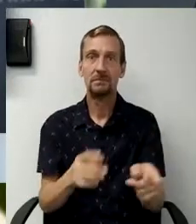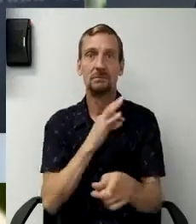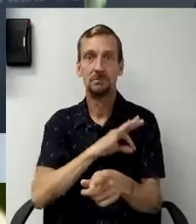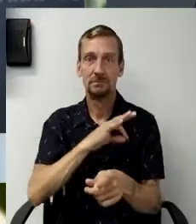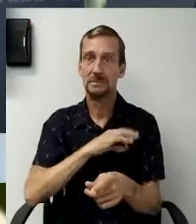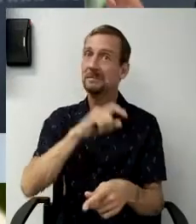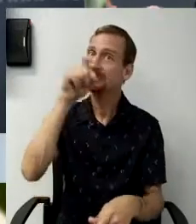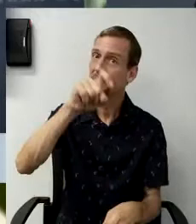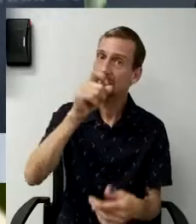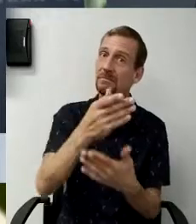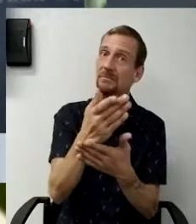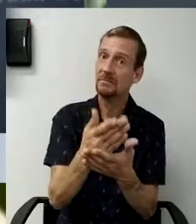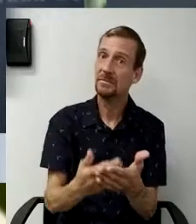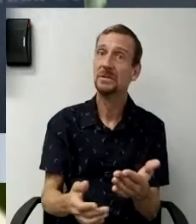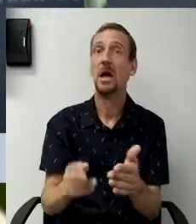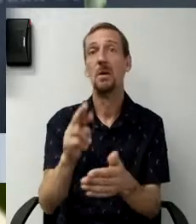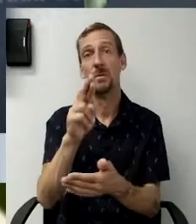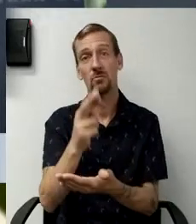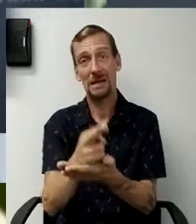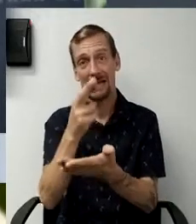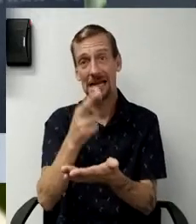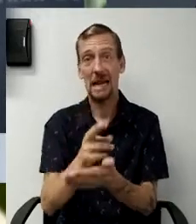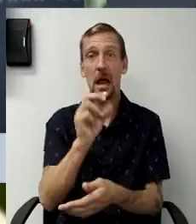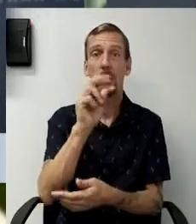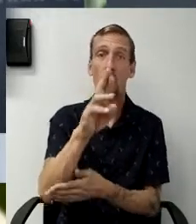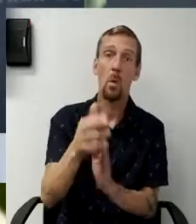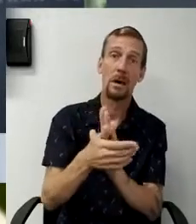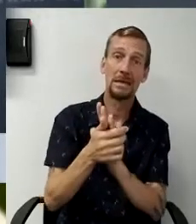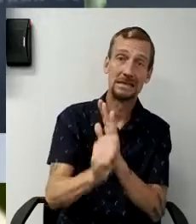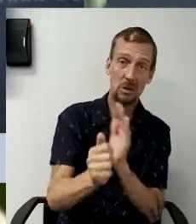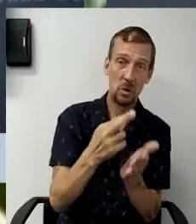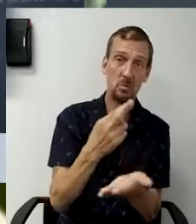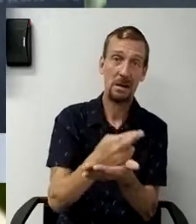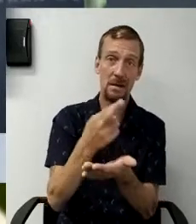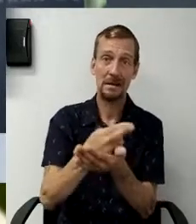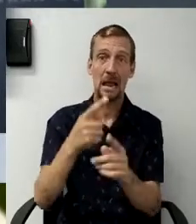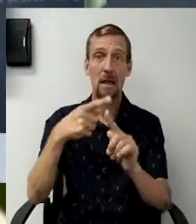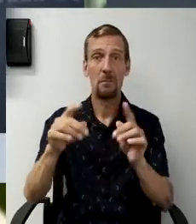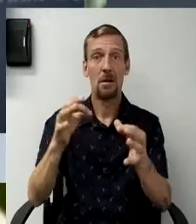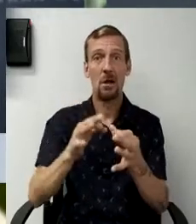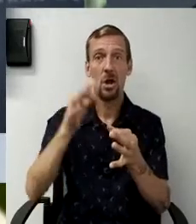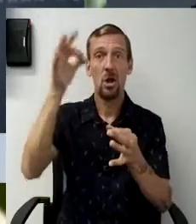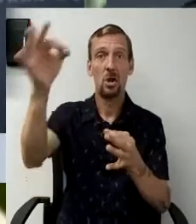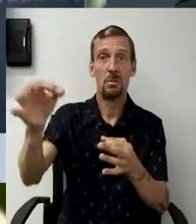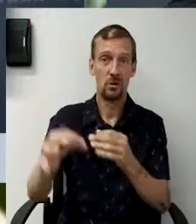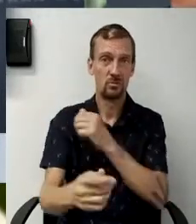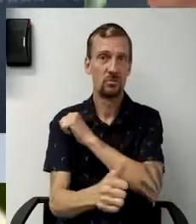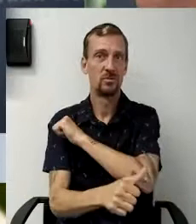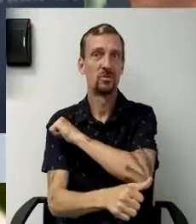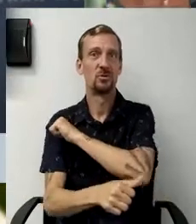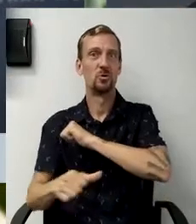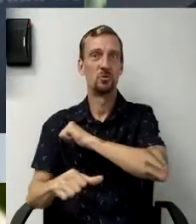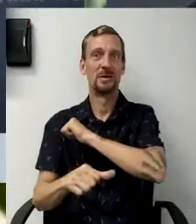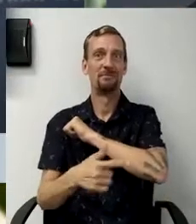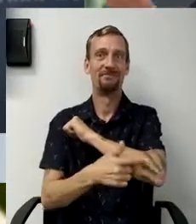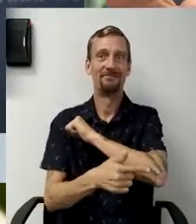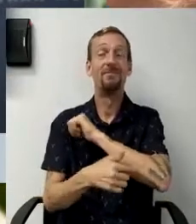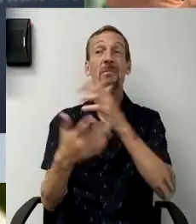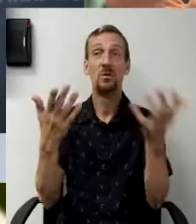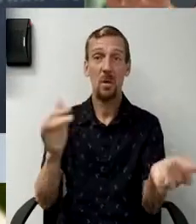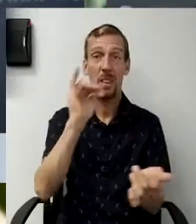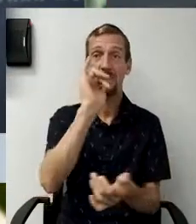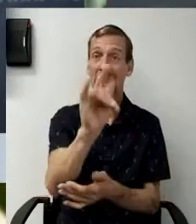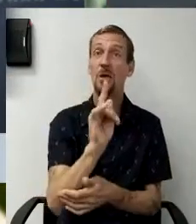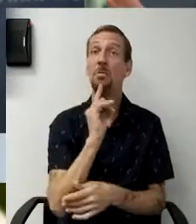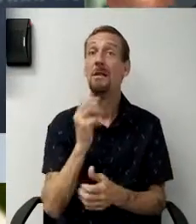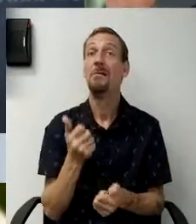from acute rehab or skilled rehab, but those surgeries are being postponed. So that has caused